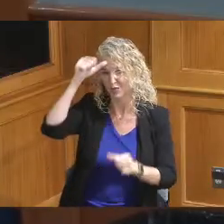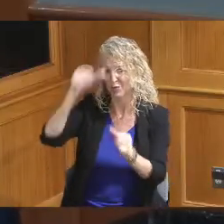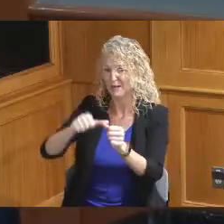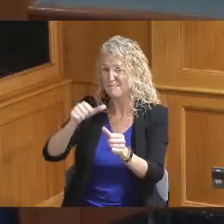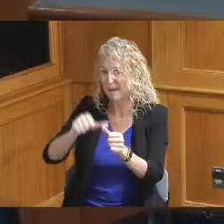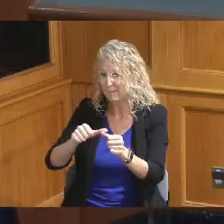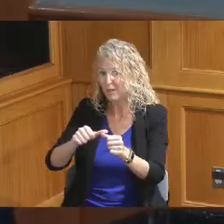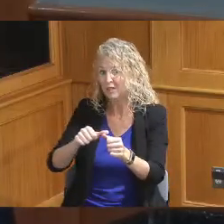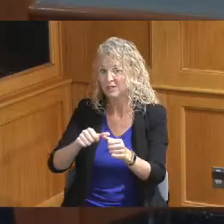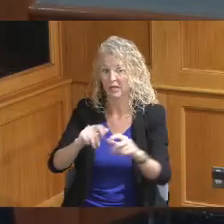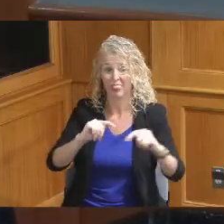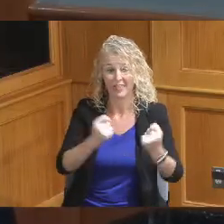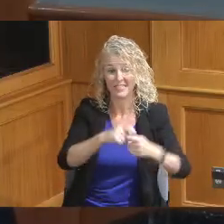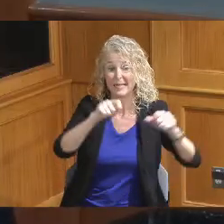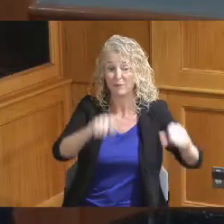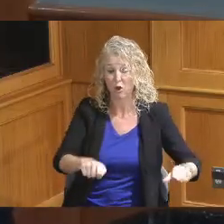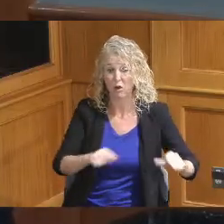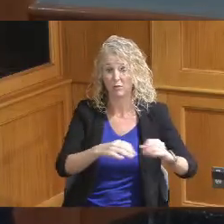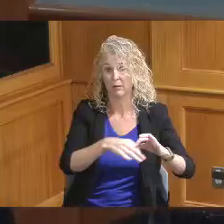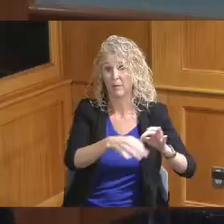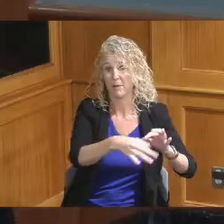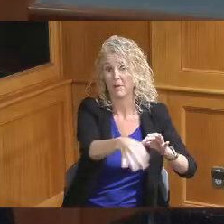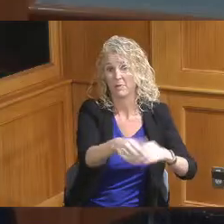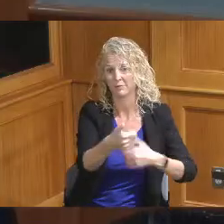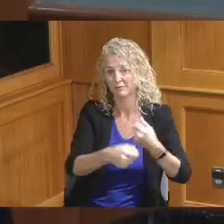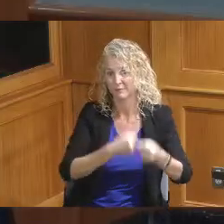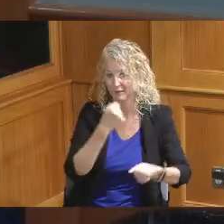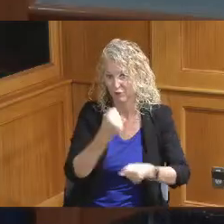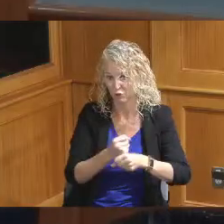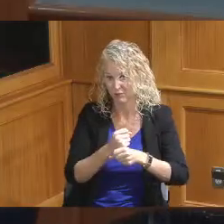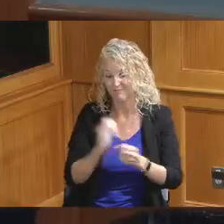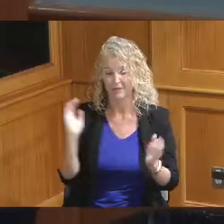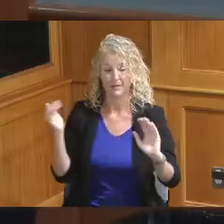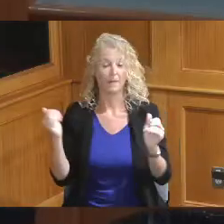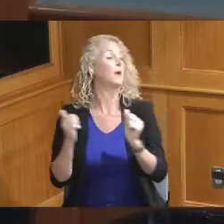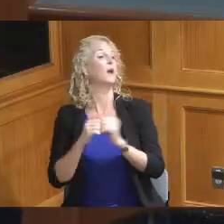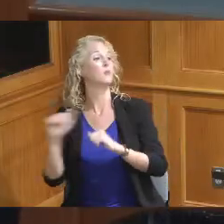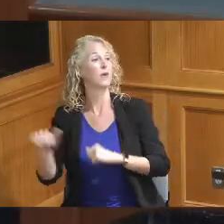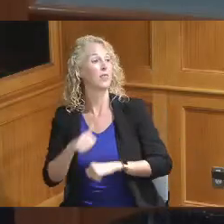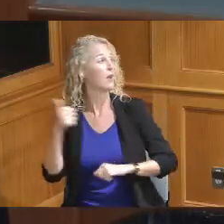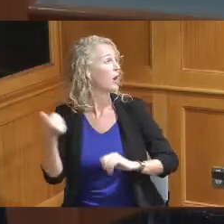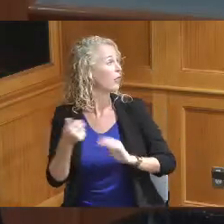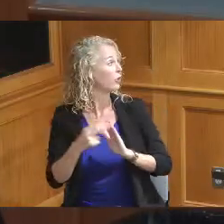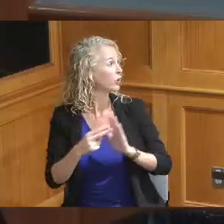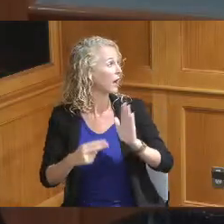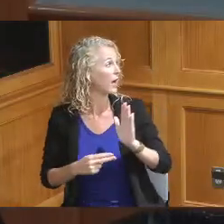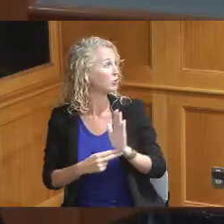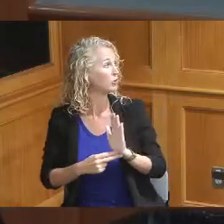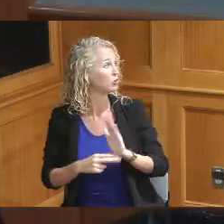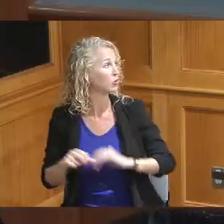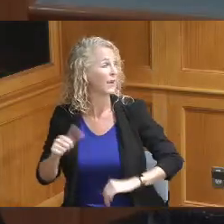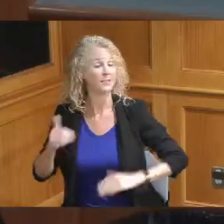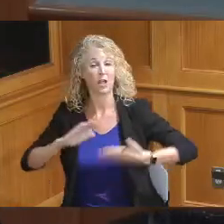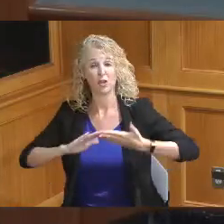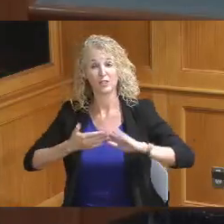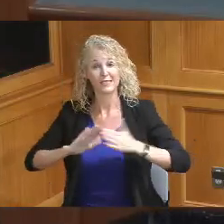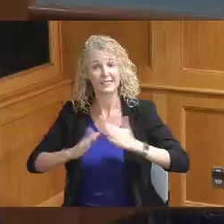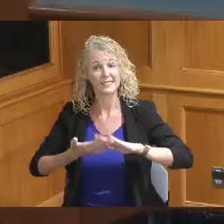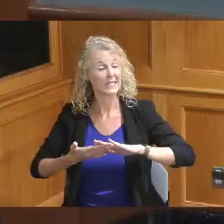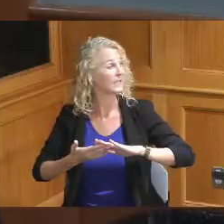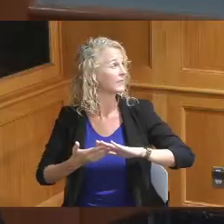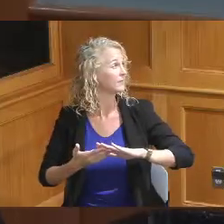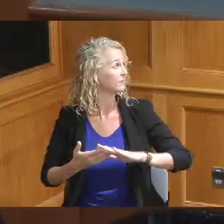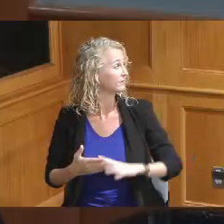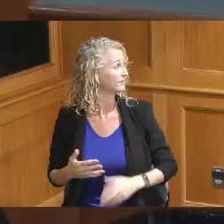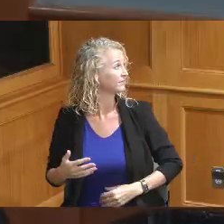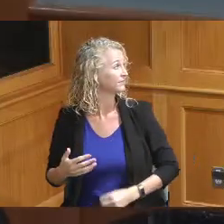all the time. And this is a great deal compared to other cities across the country and counties. I just want to